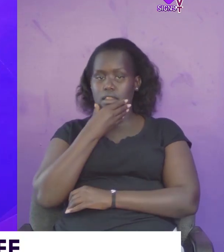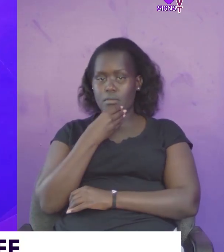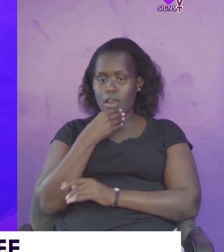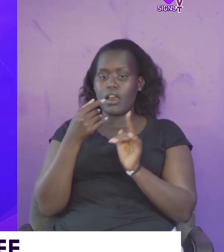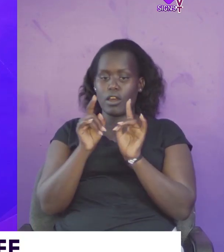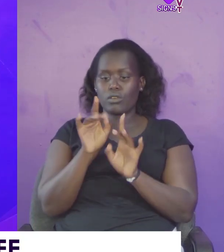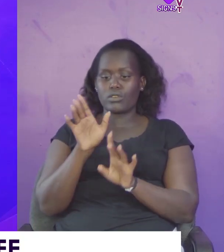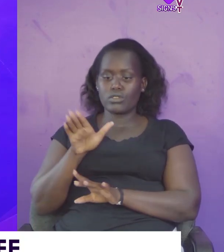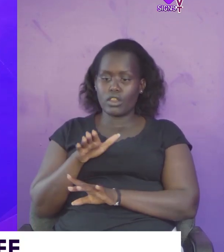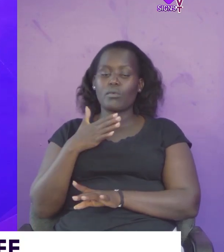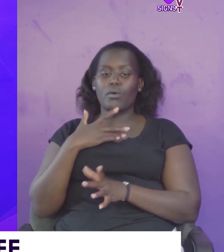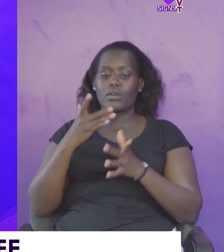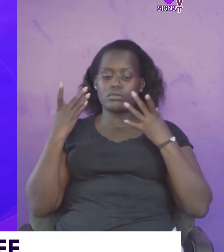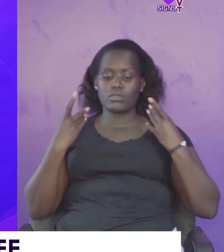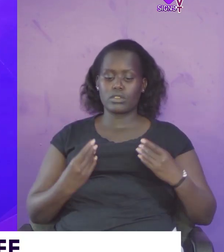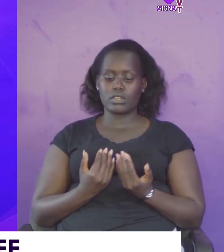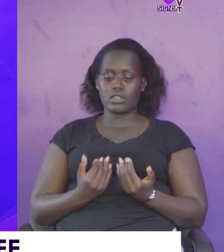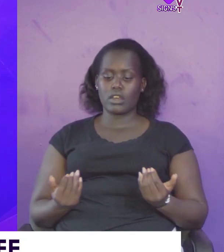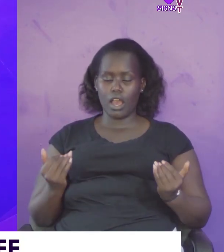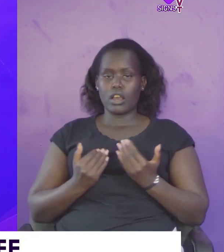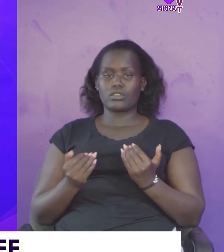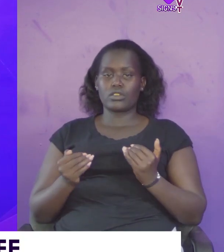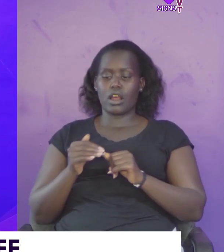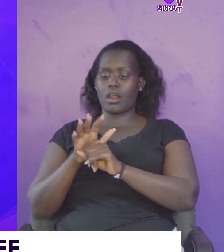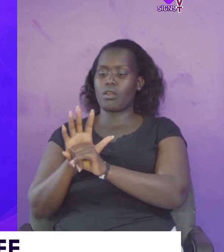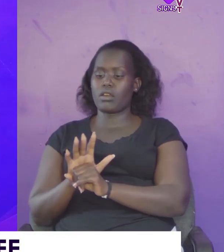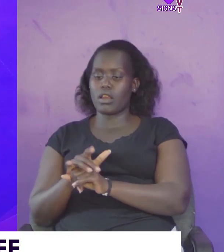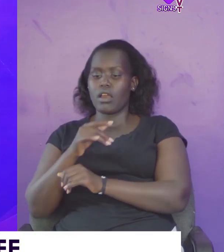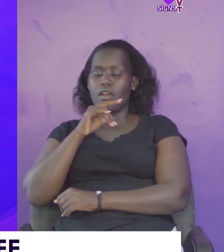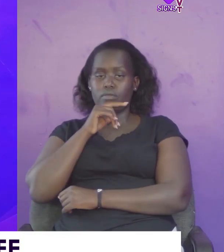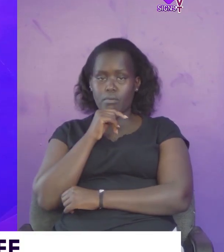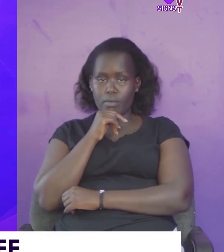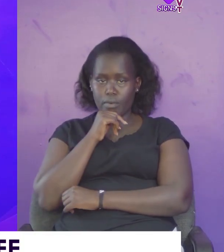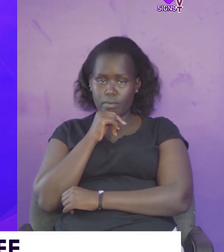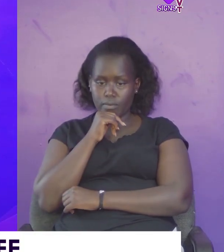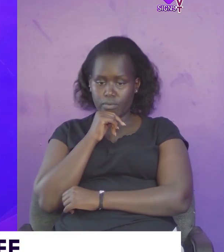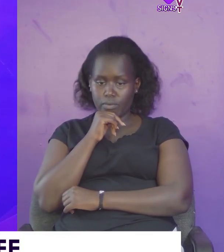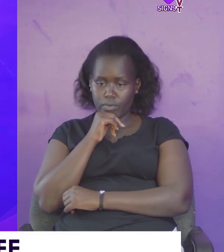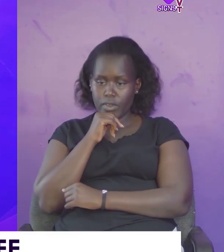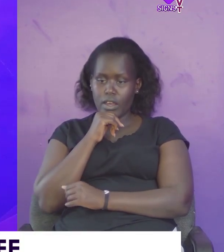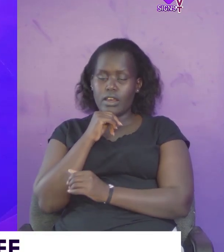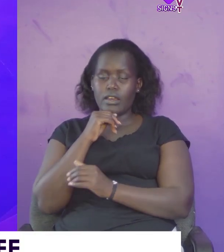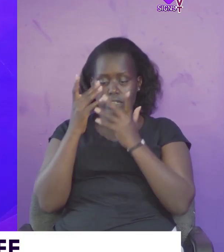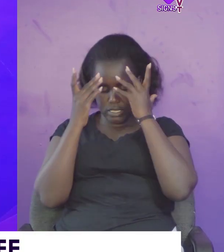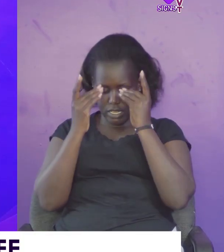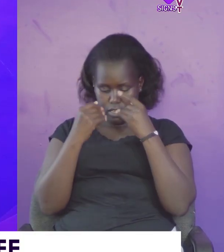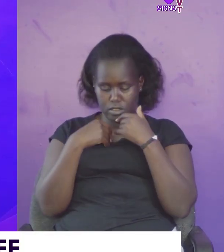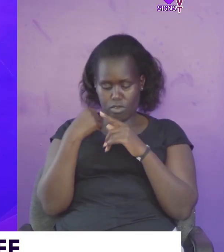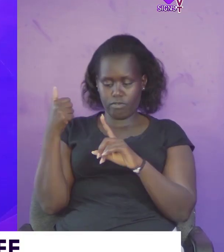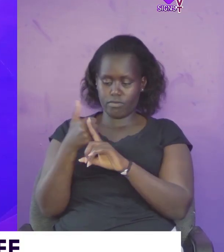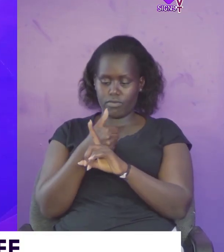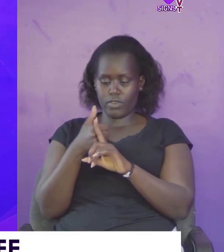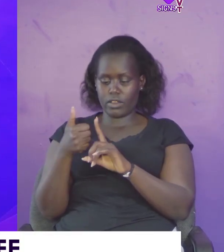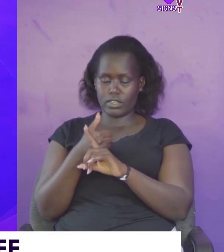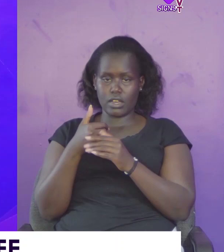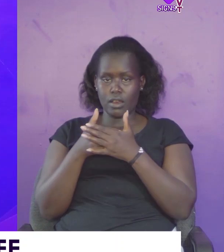woman wants dressing, the children are pressurizing. So the man resorts to violence. In a minute